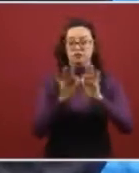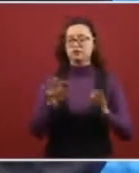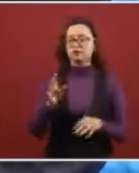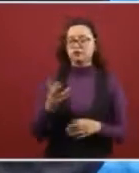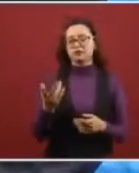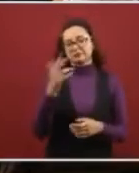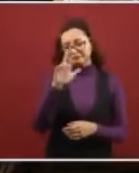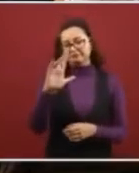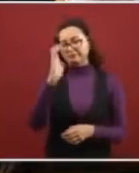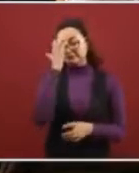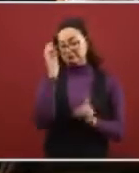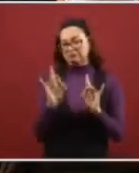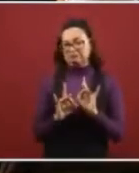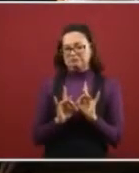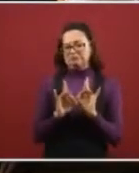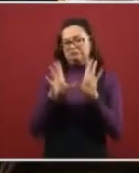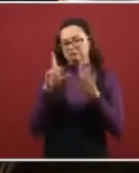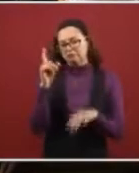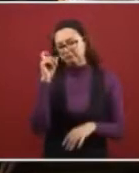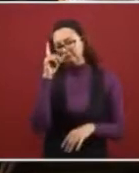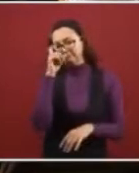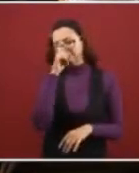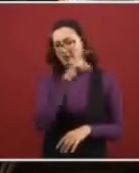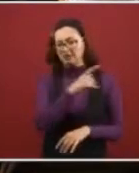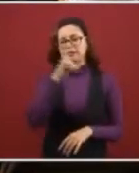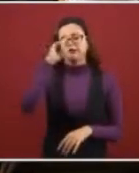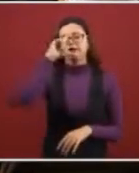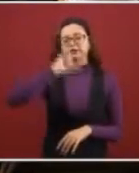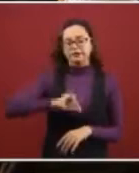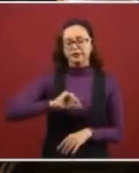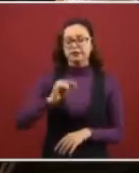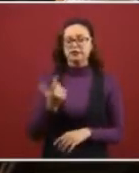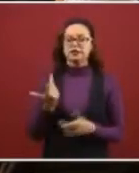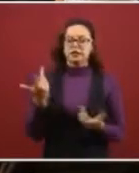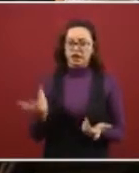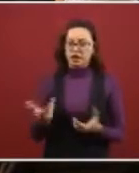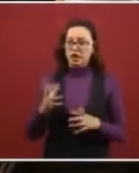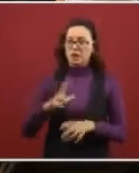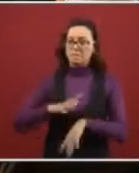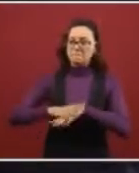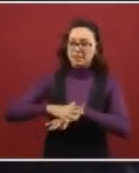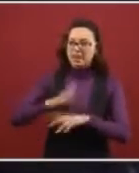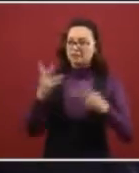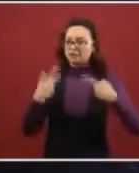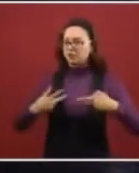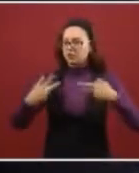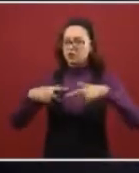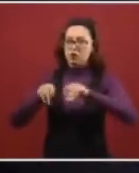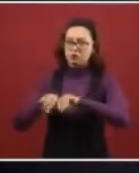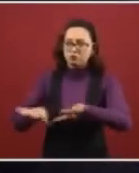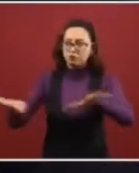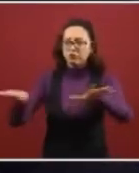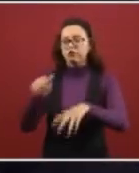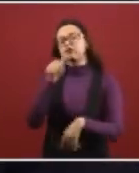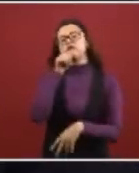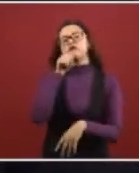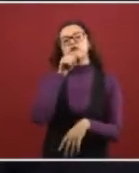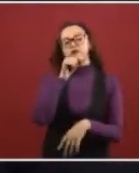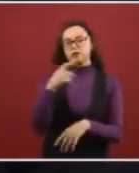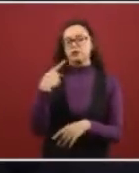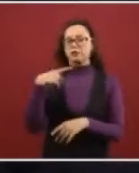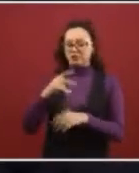Situaciones adversas, so there have been some adverse situations where some places they didn't allow us